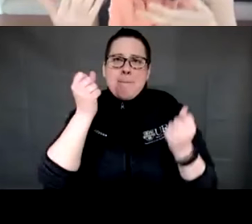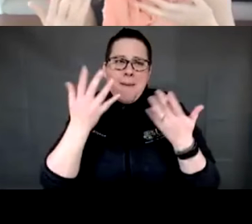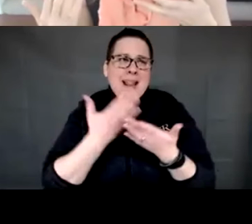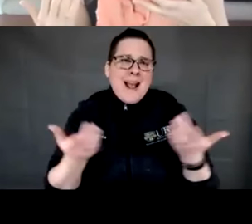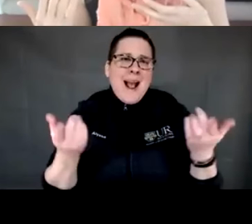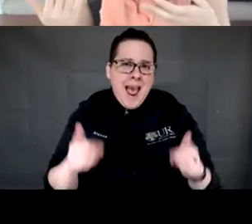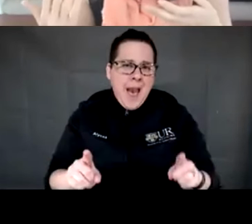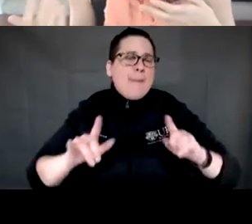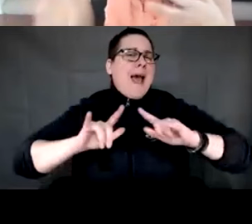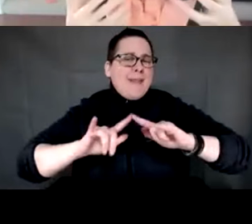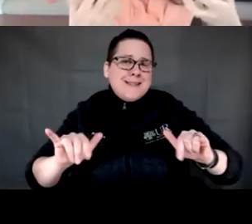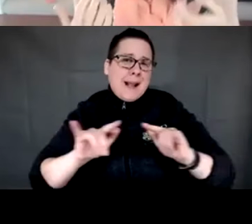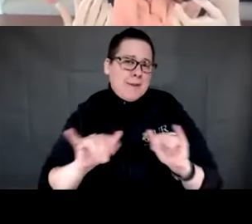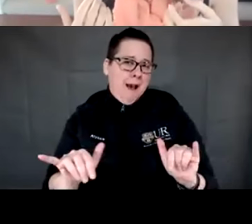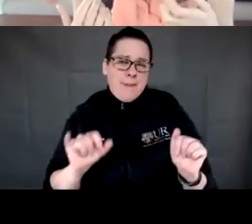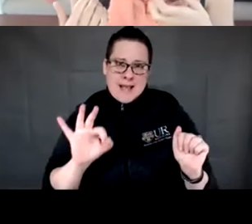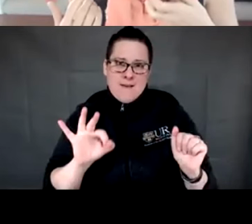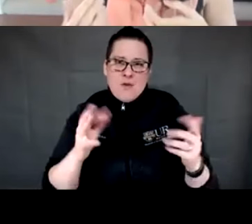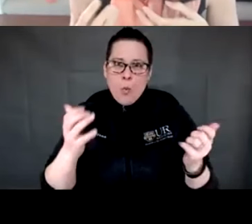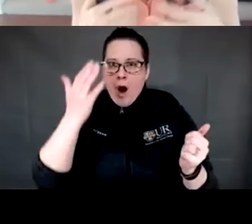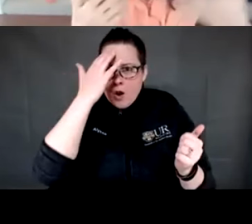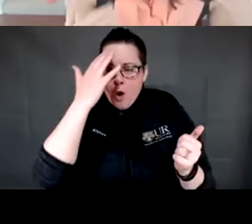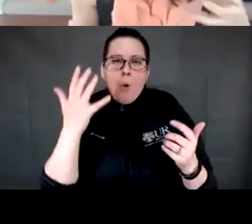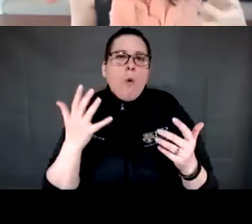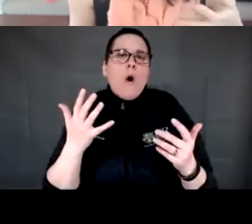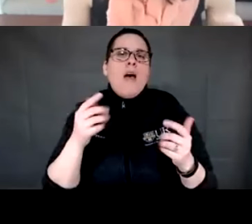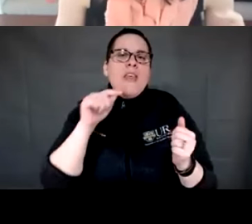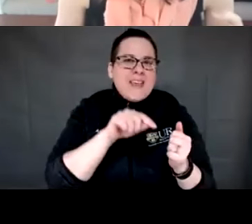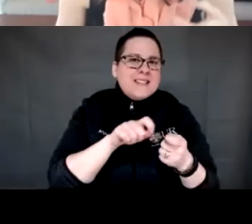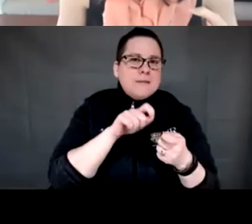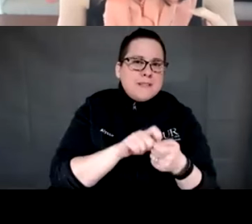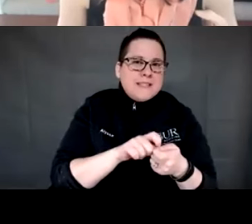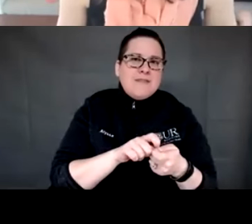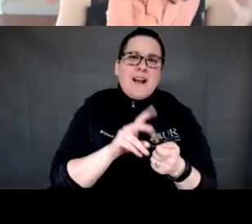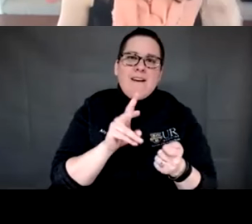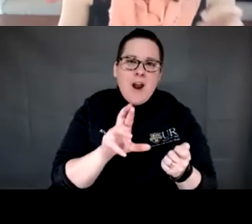occurring often at the same time. So if you really want to know the contribution of a particular variable that you